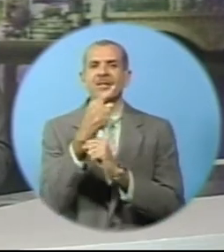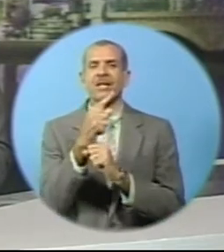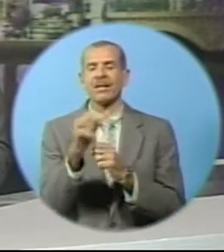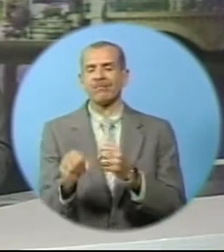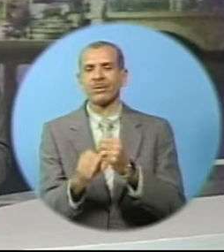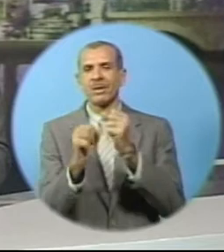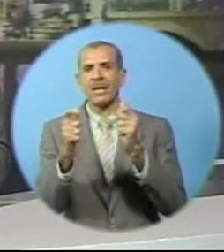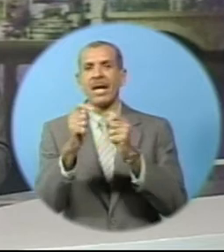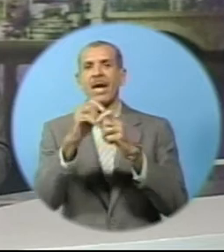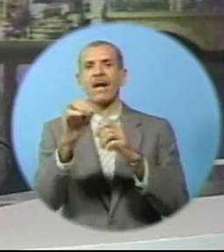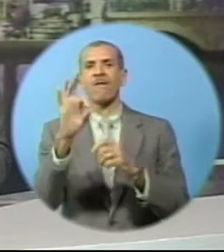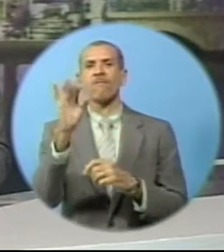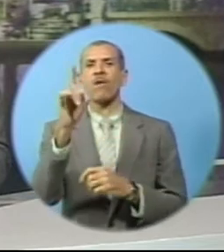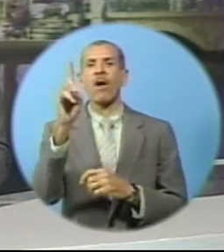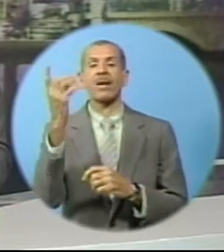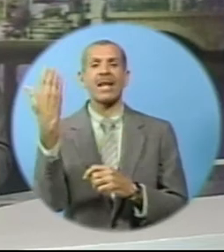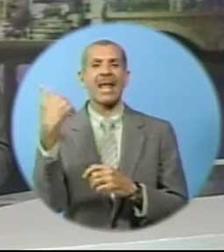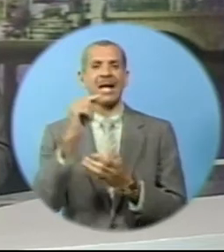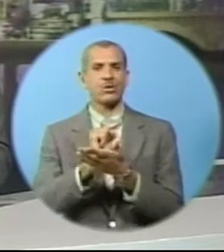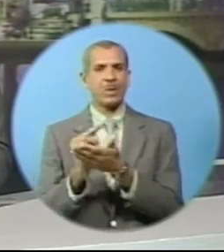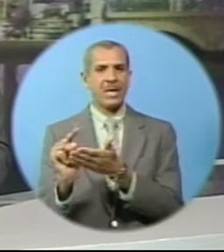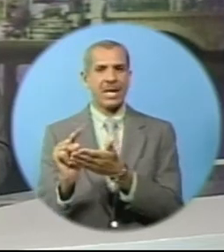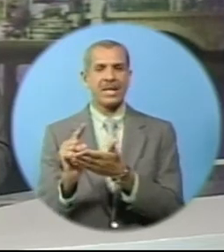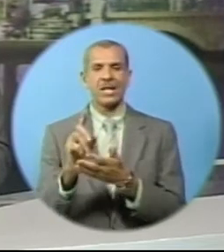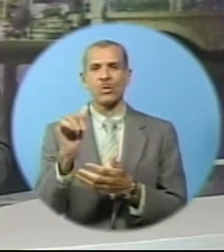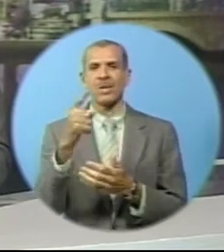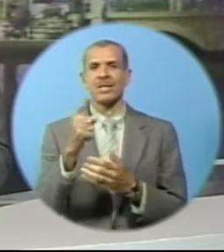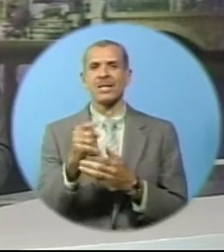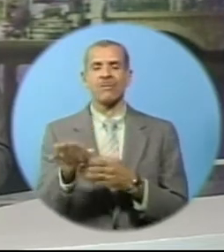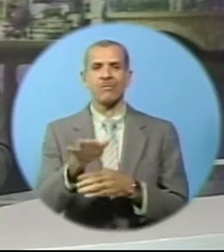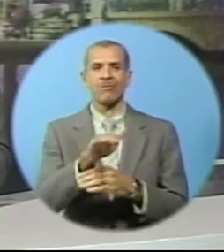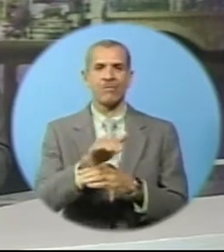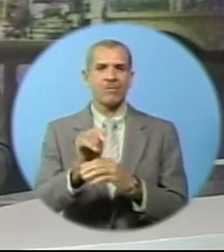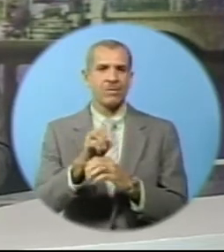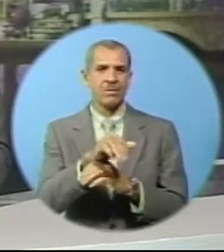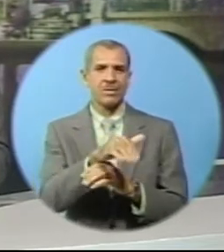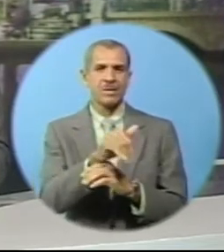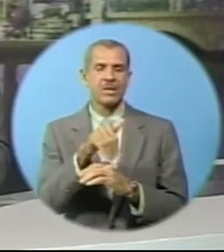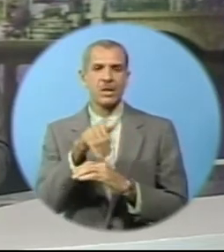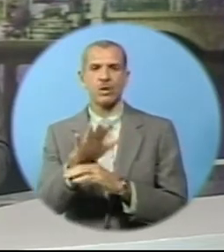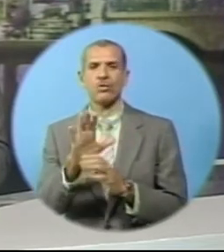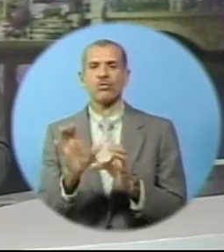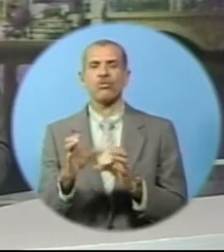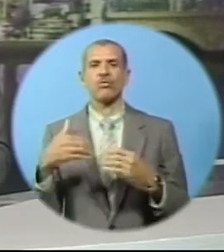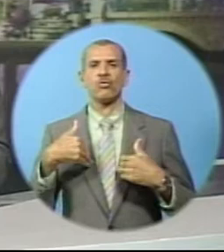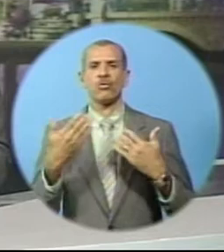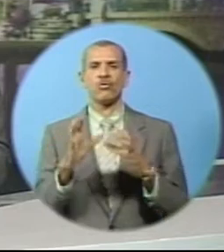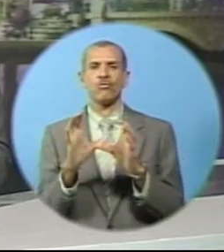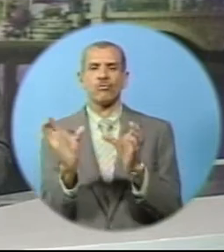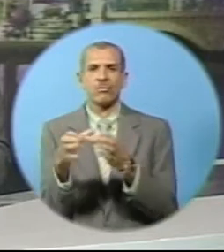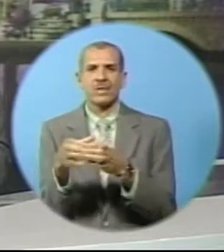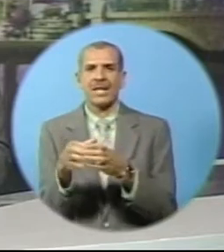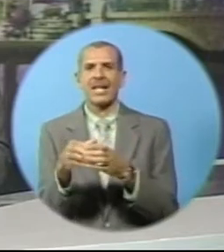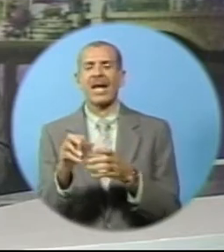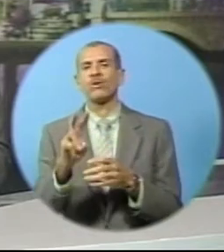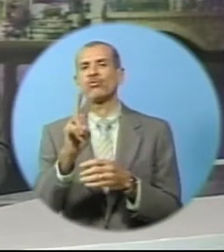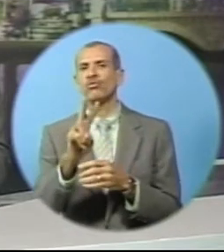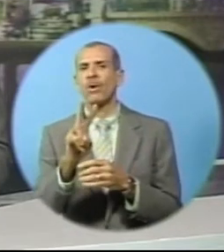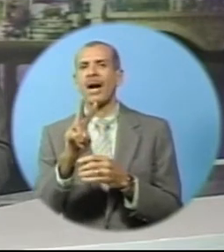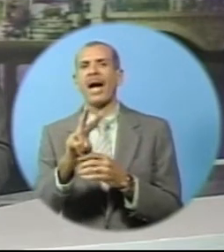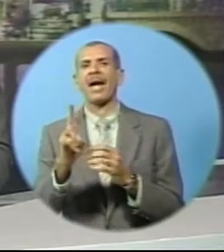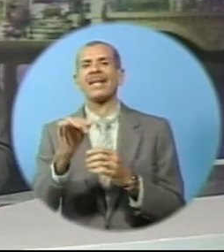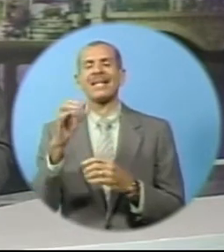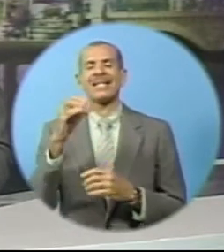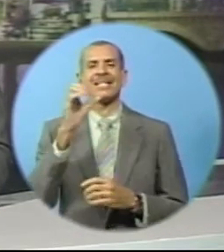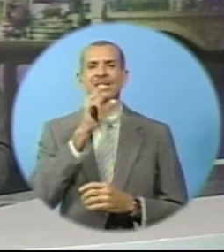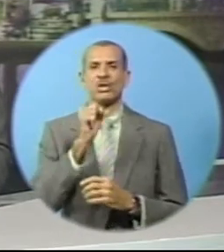Championships in Florida last weekend. The Twisters fielded squads in the Small Youth Division II and the Small Senior Division II categories.